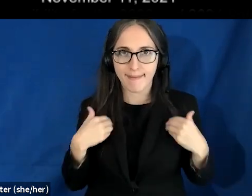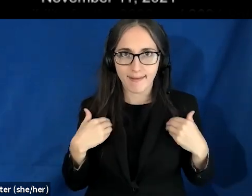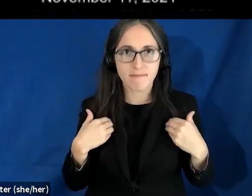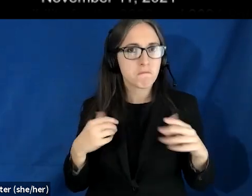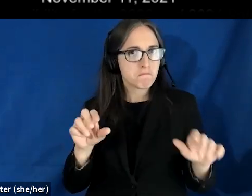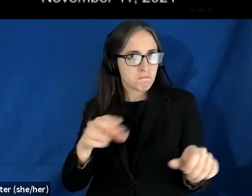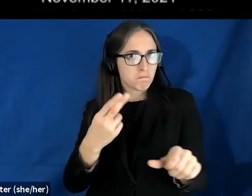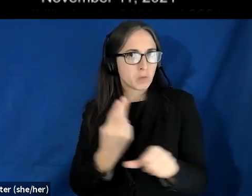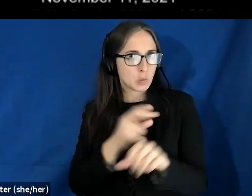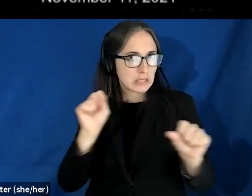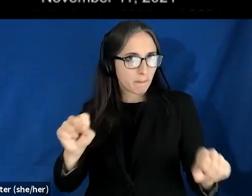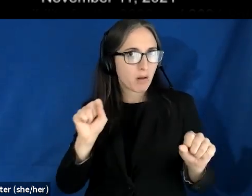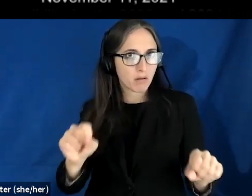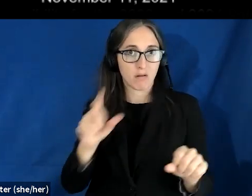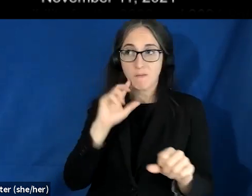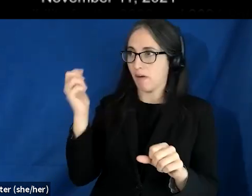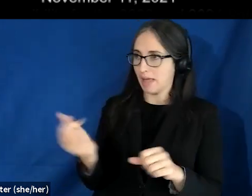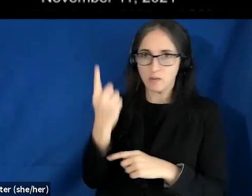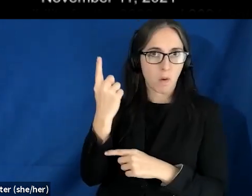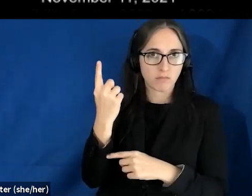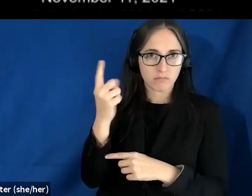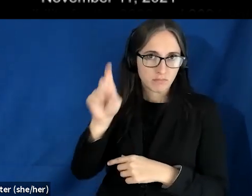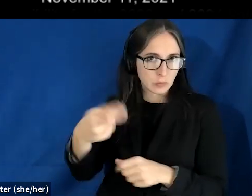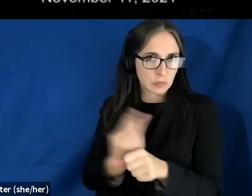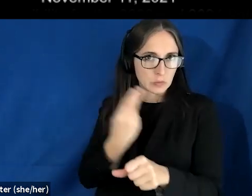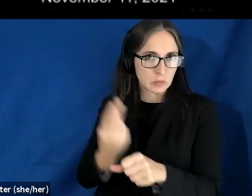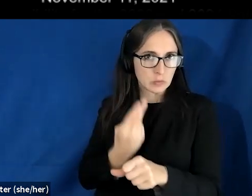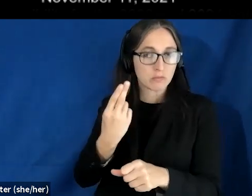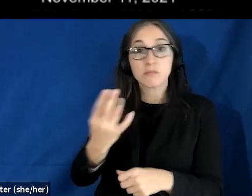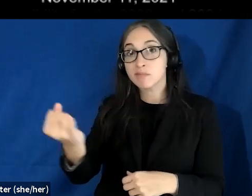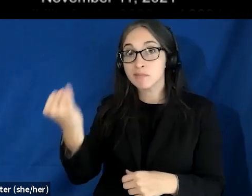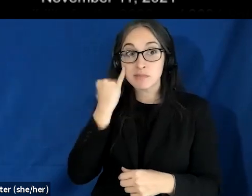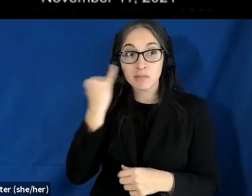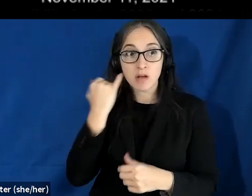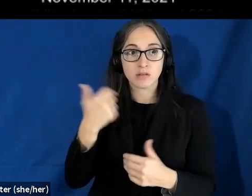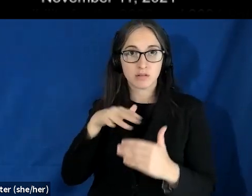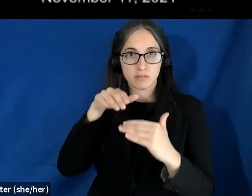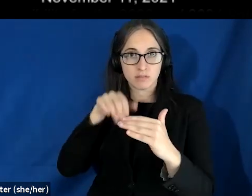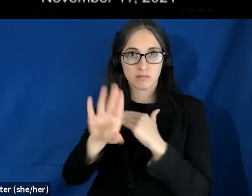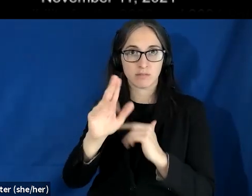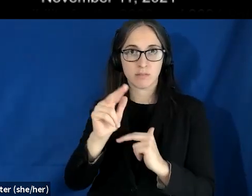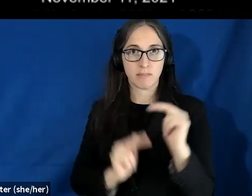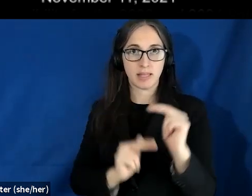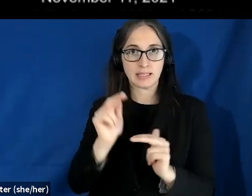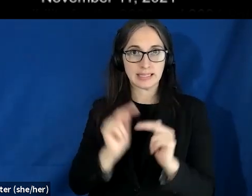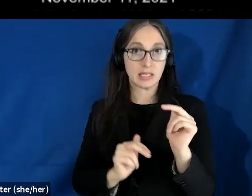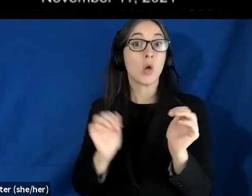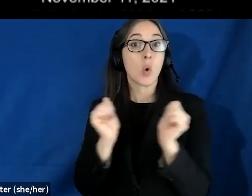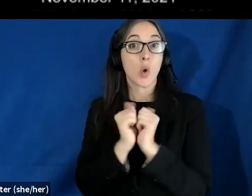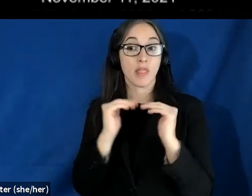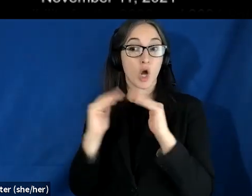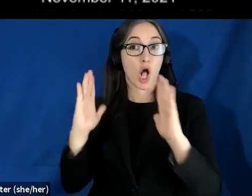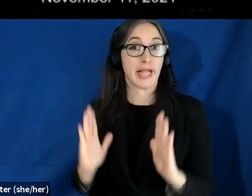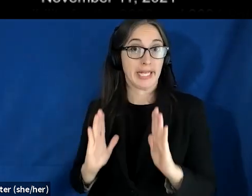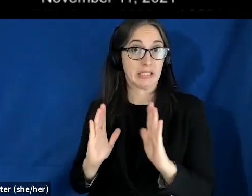usable by anyone who needs to use it. But if I enter this building with my colleague who's using a